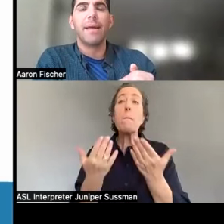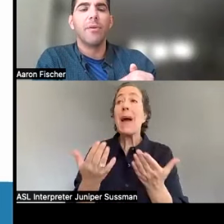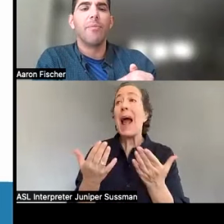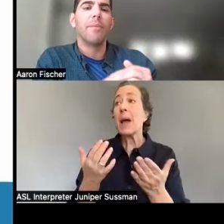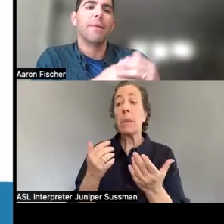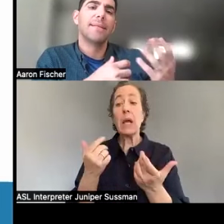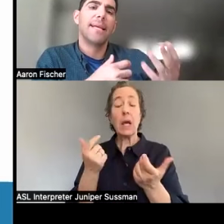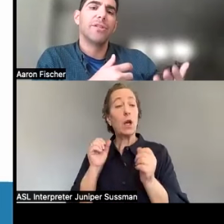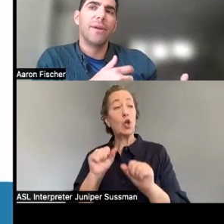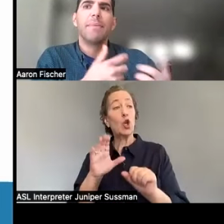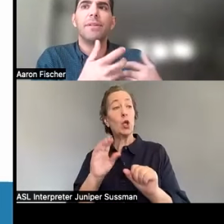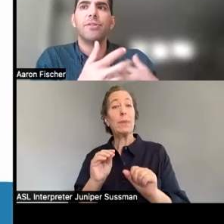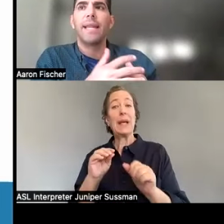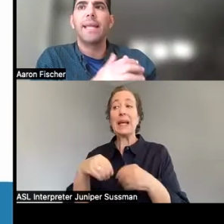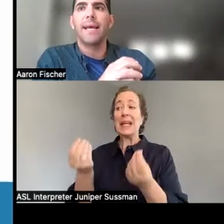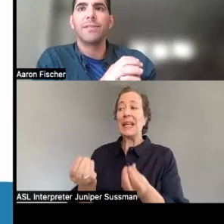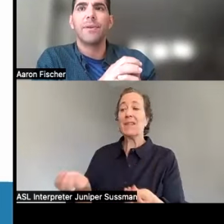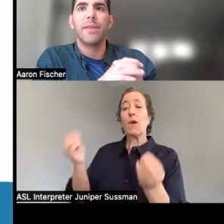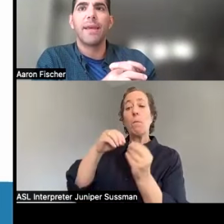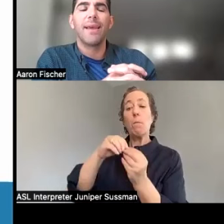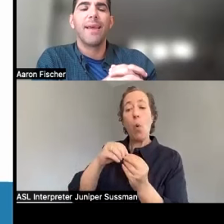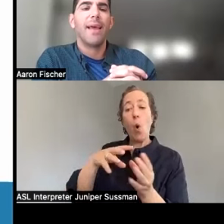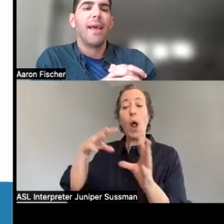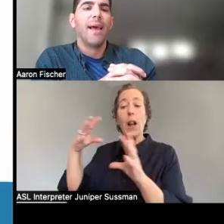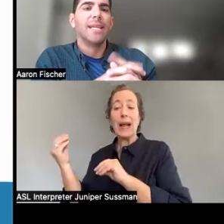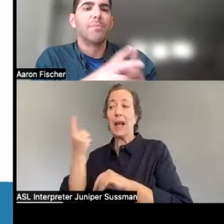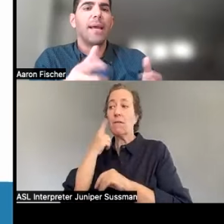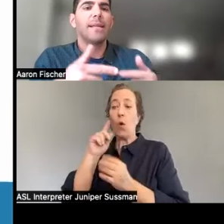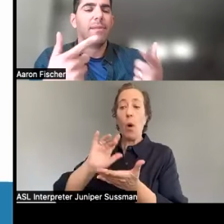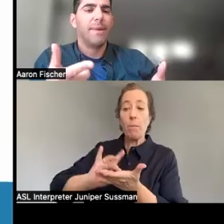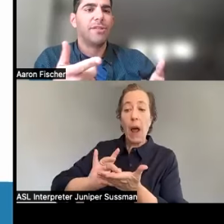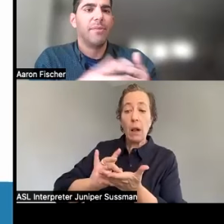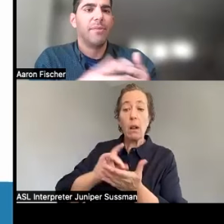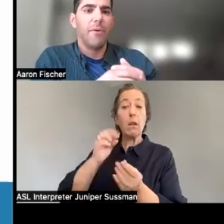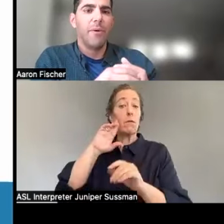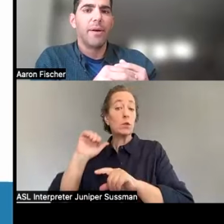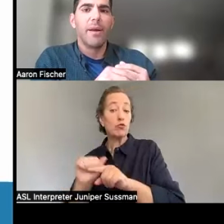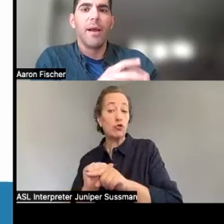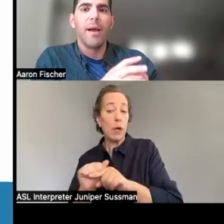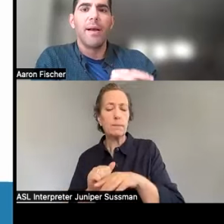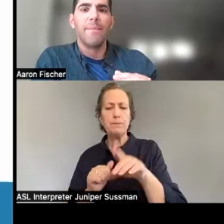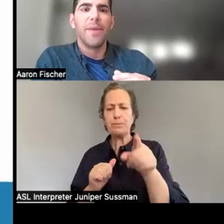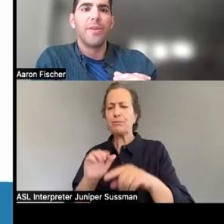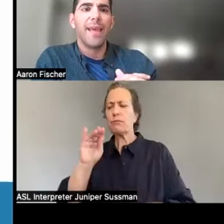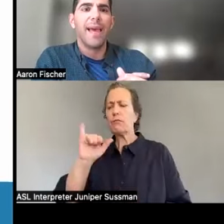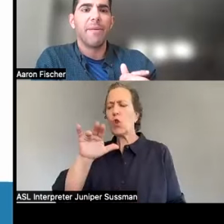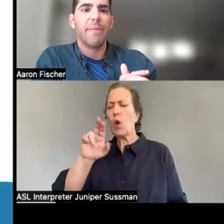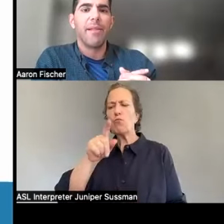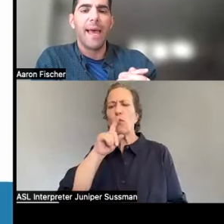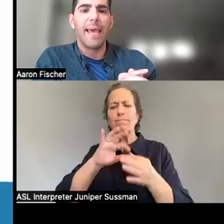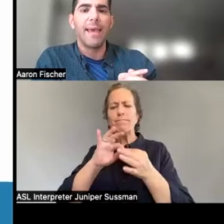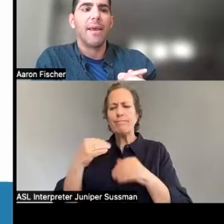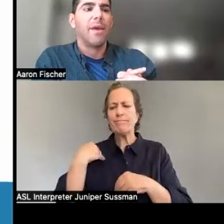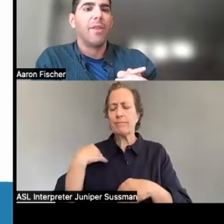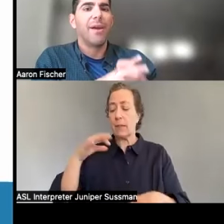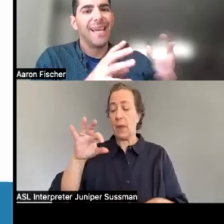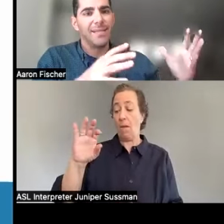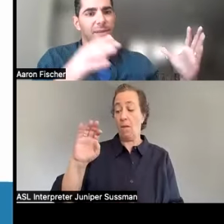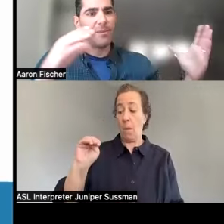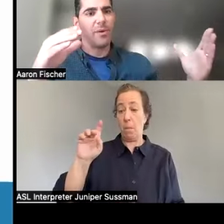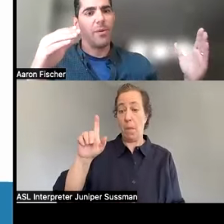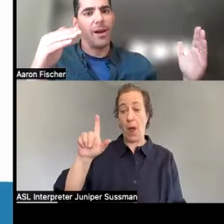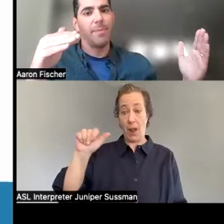attend medical appointments, get treatment, training, that sort of thing. As Brian mentioned before, under the FMLA,